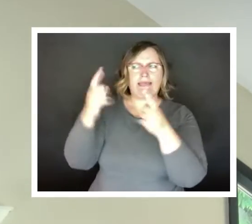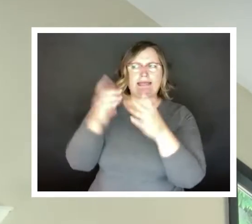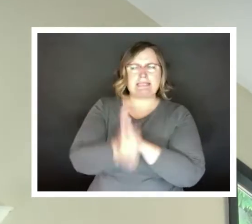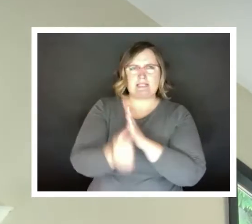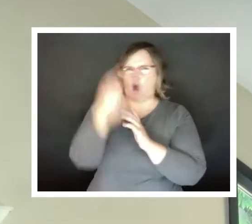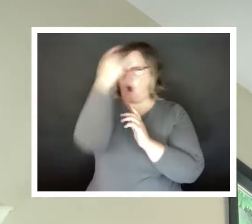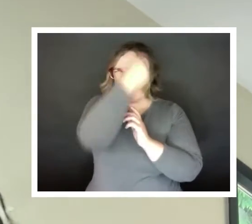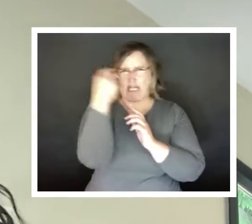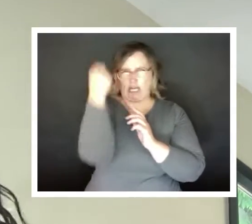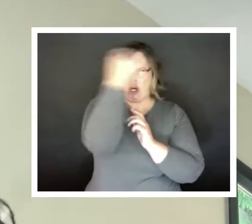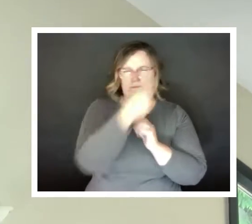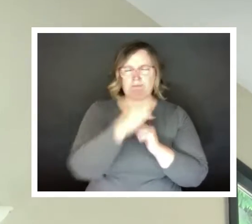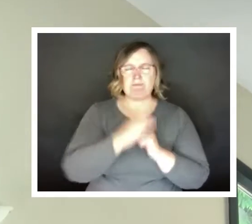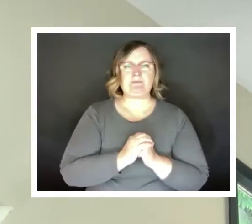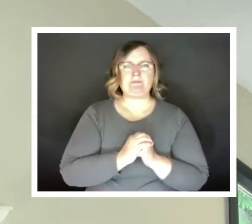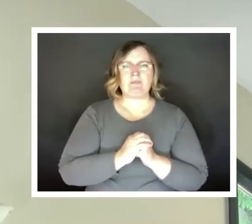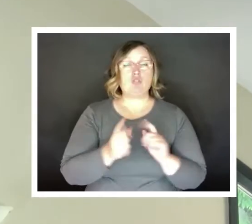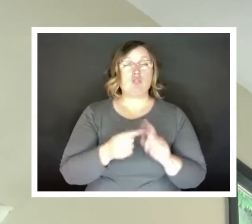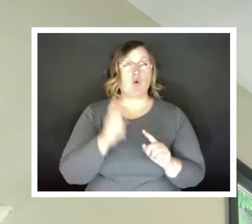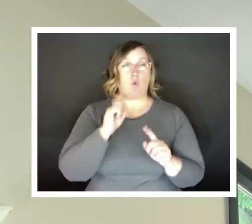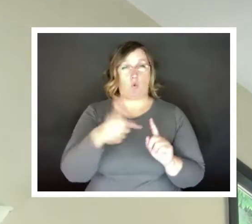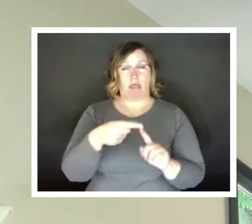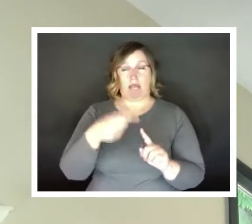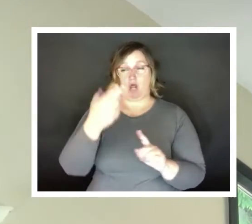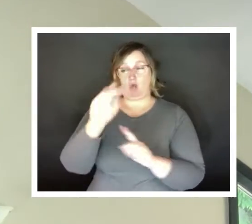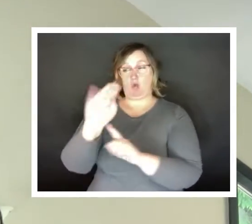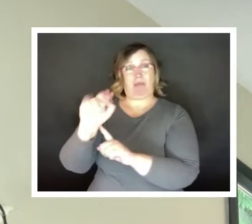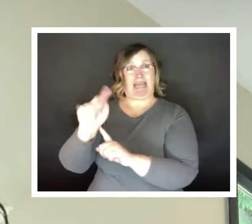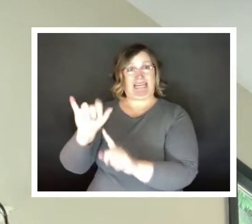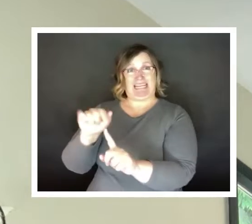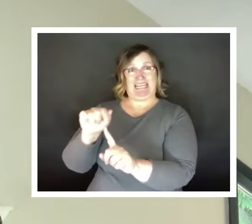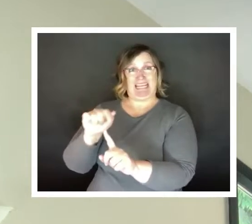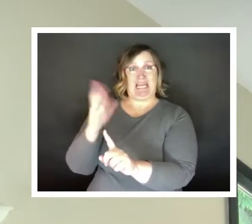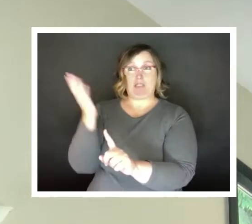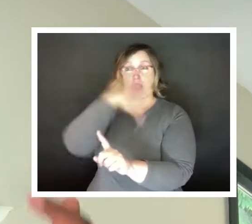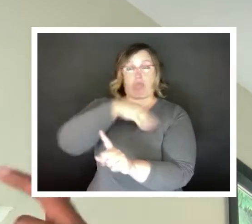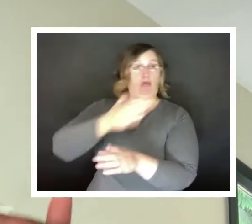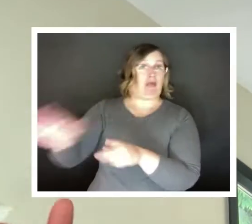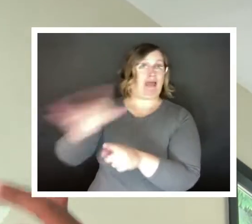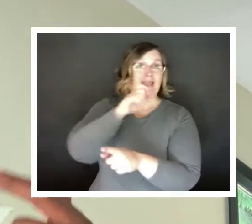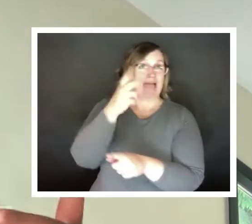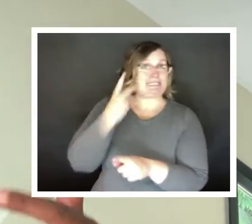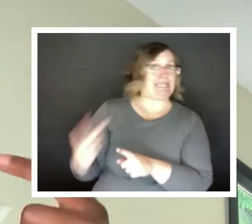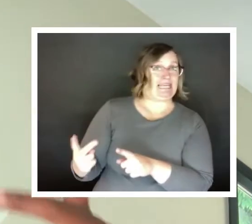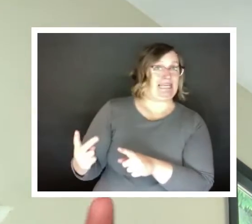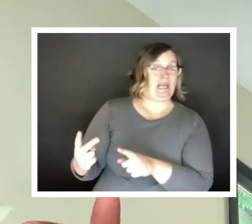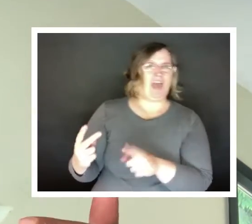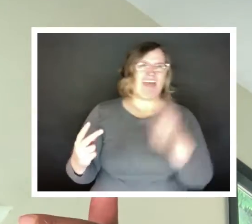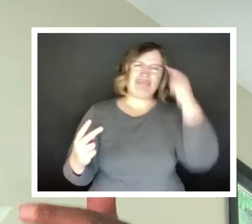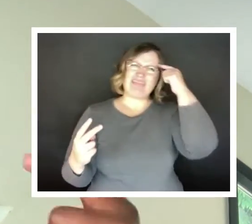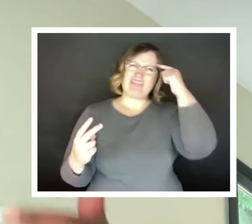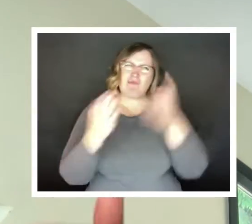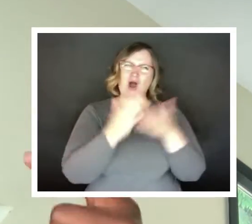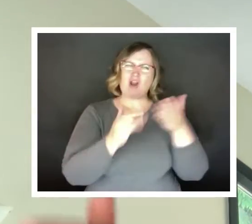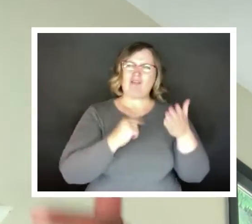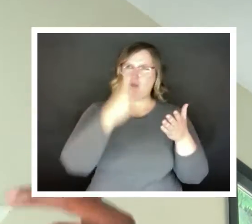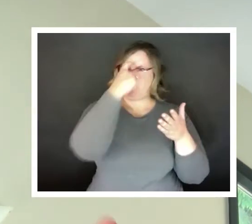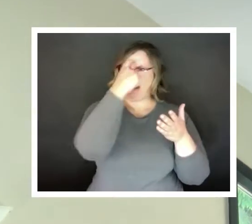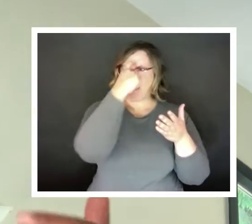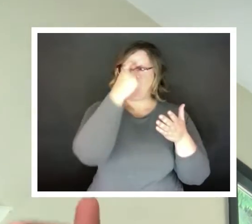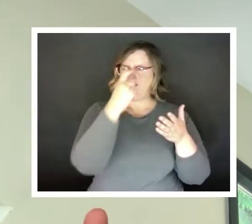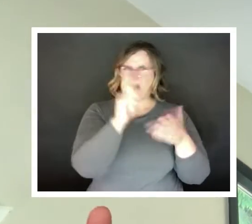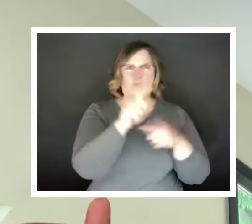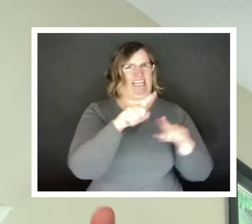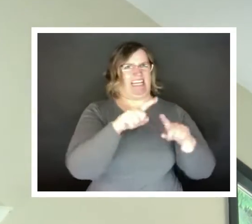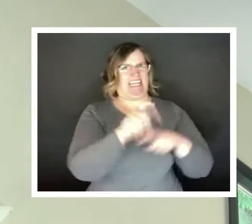see, when our humanity is not seen, the parts of our brain that need to be optimal for us to lead